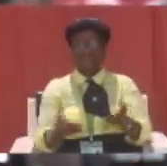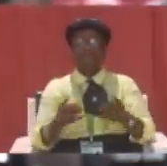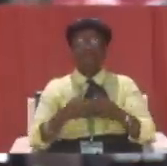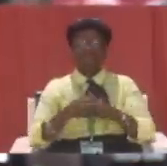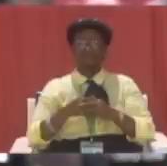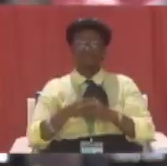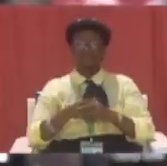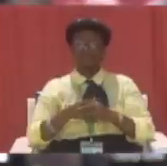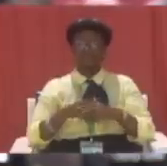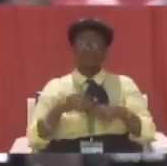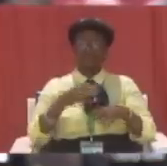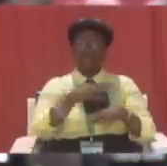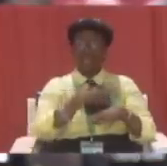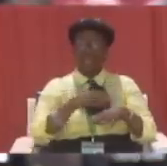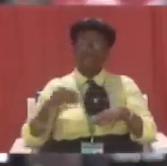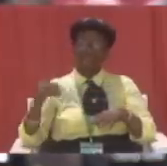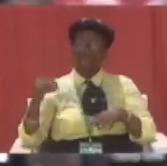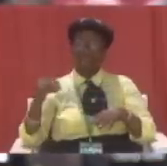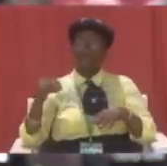and